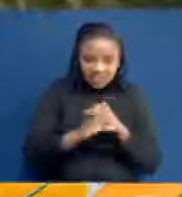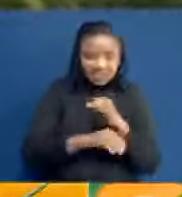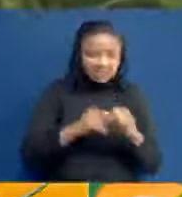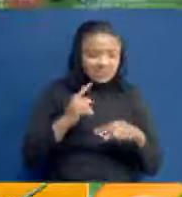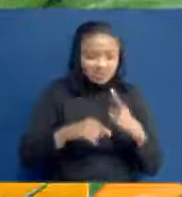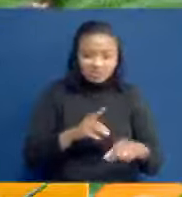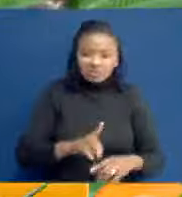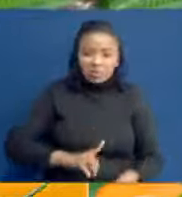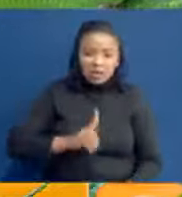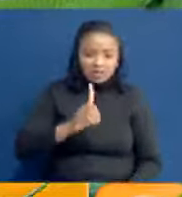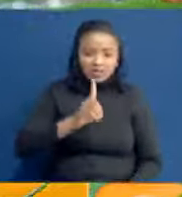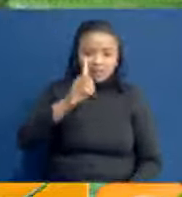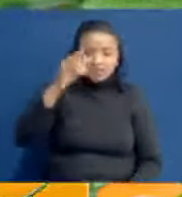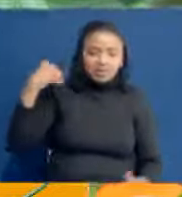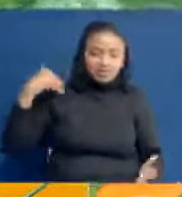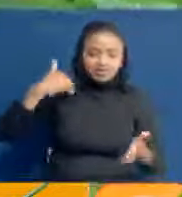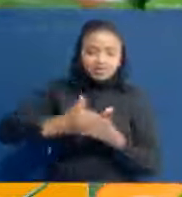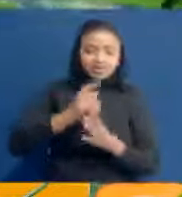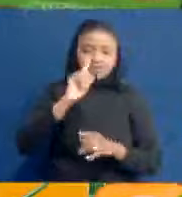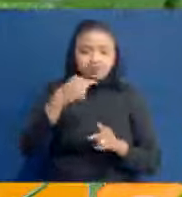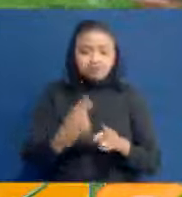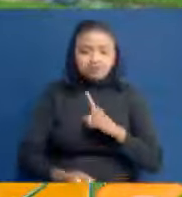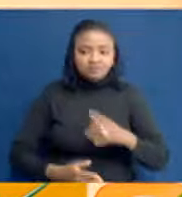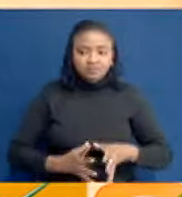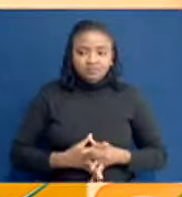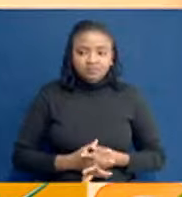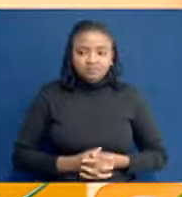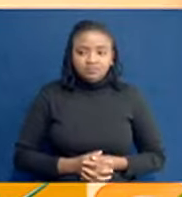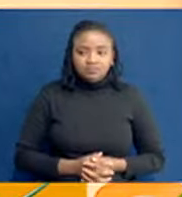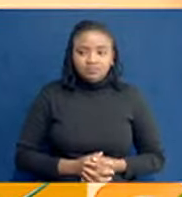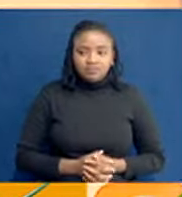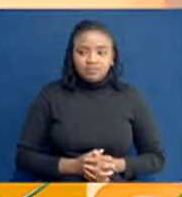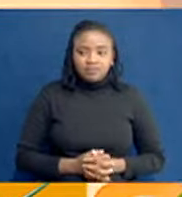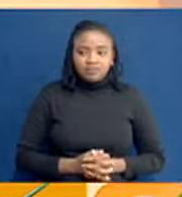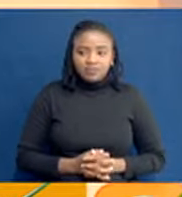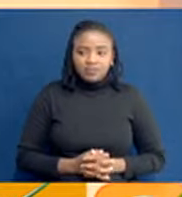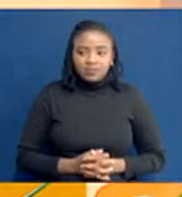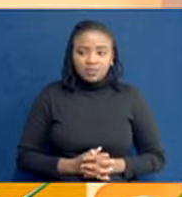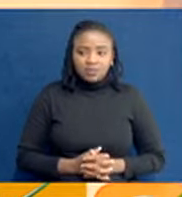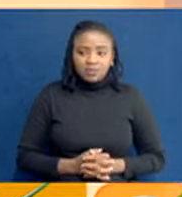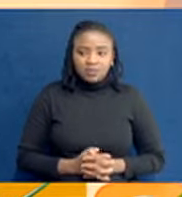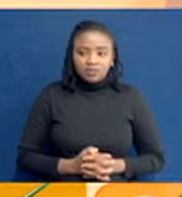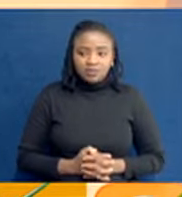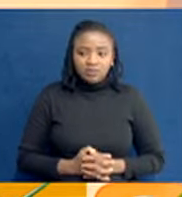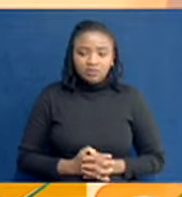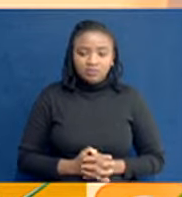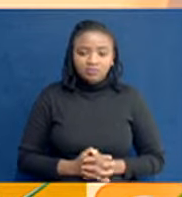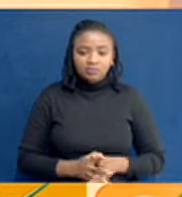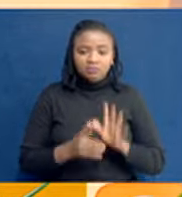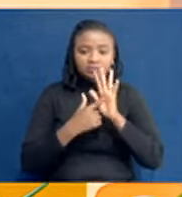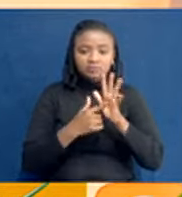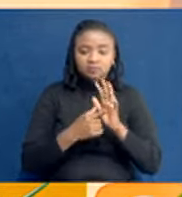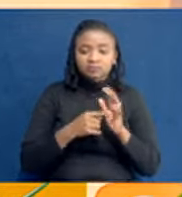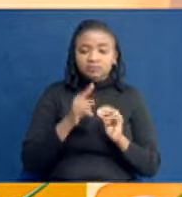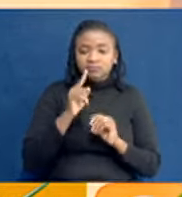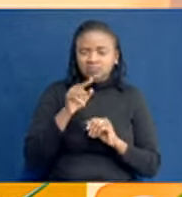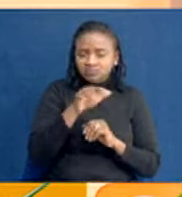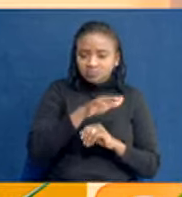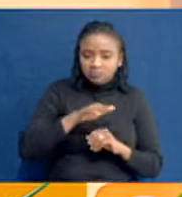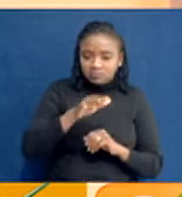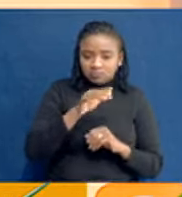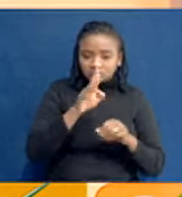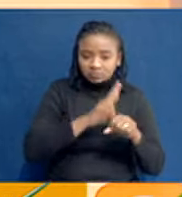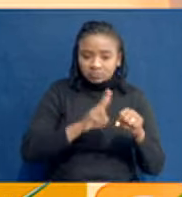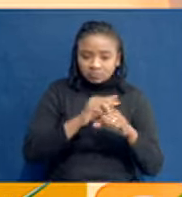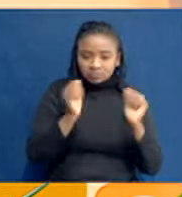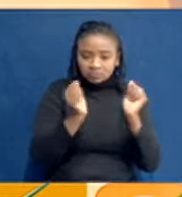upward trajectory for the last 1 year. A household spent about 10,000 shillings in a